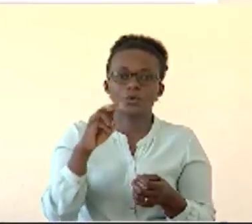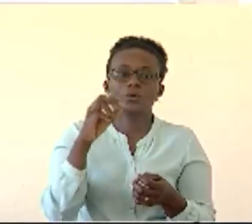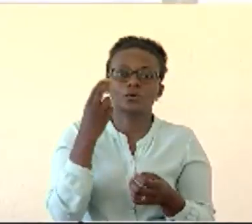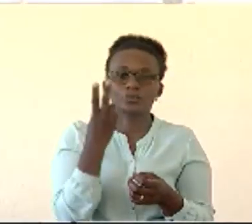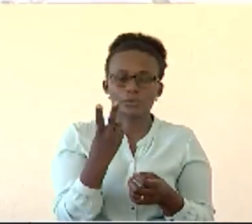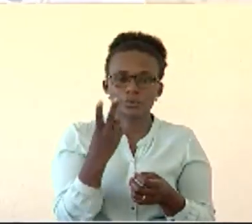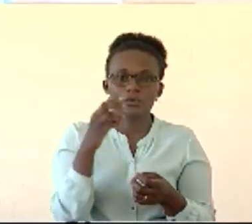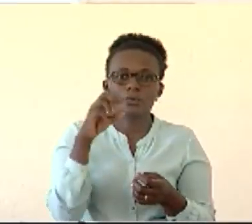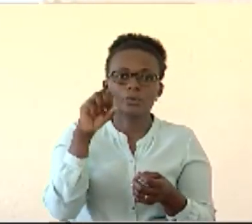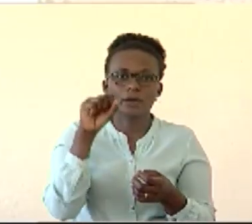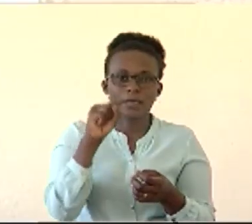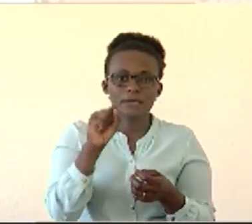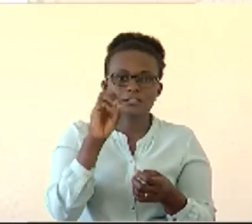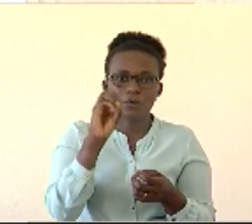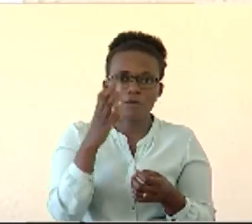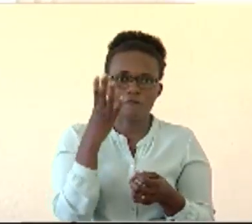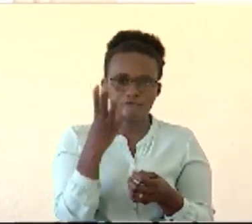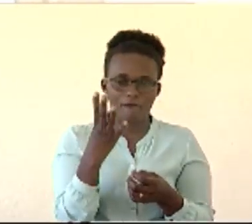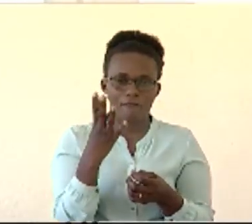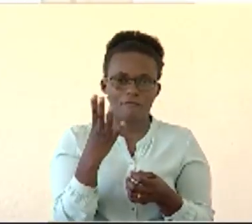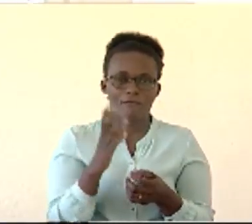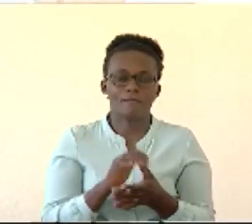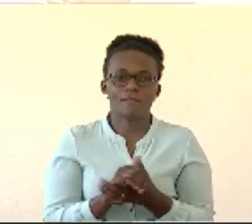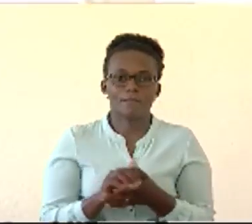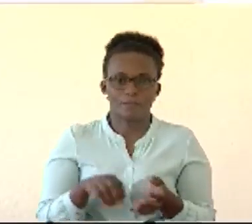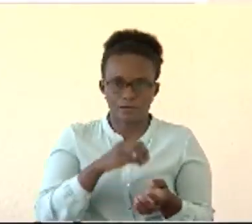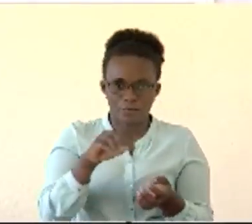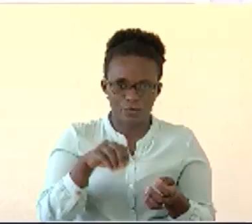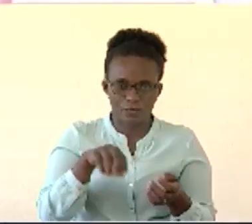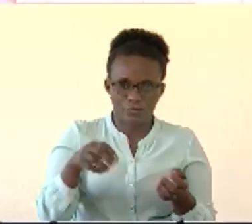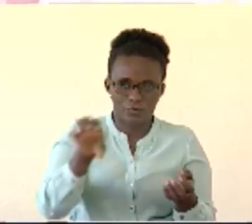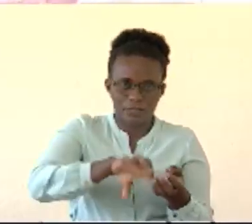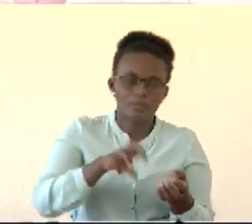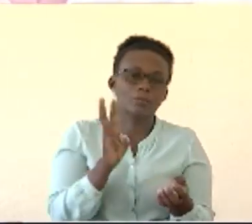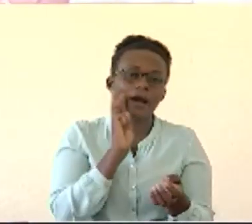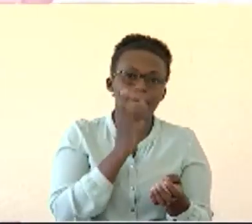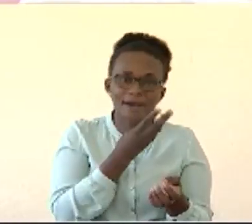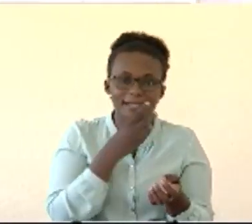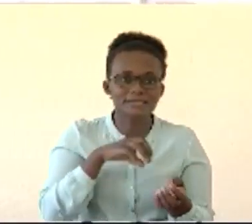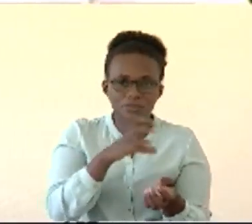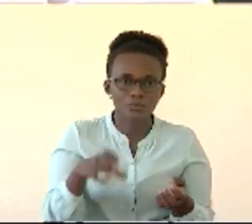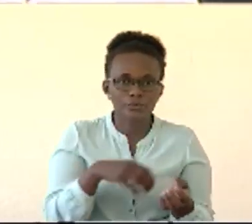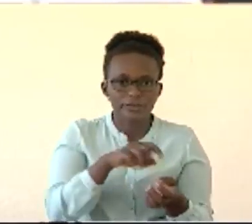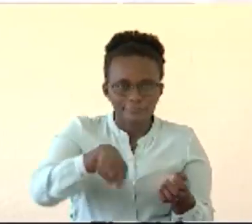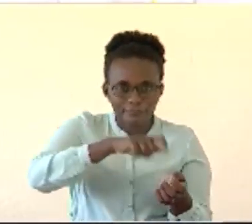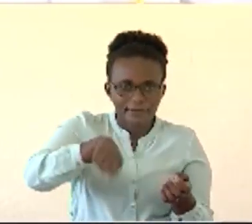2 sulfate, and we are going to make a solution of it. So once we make a solution,